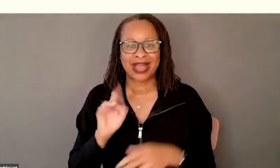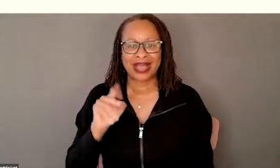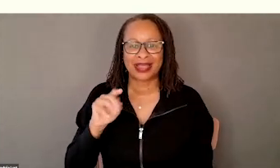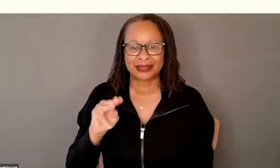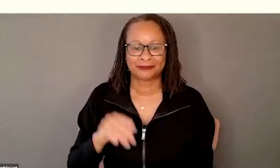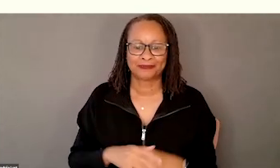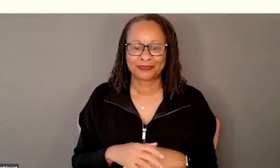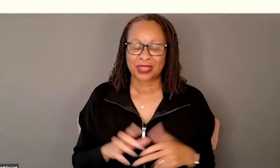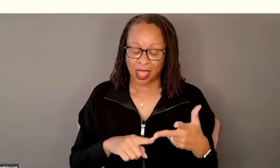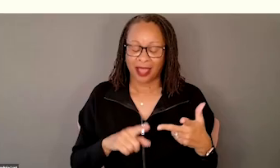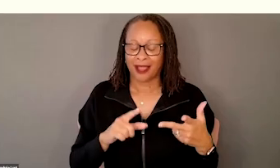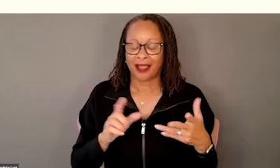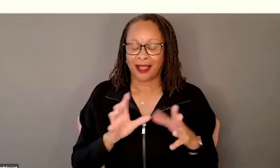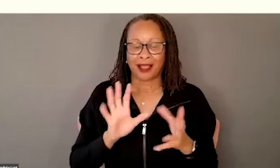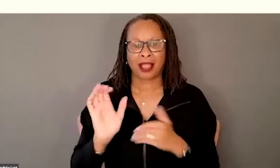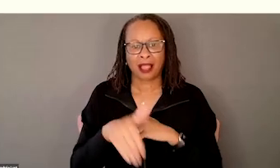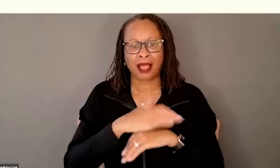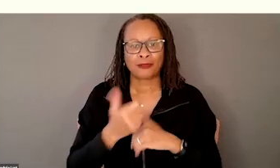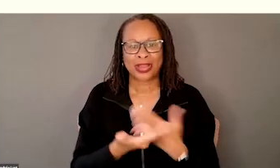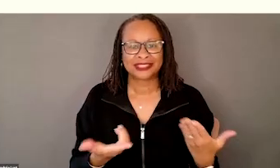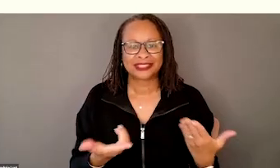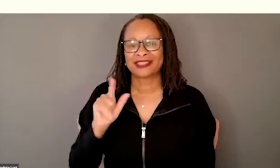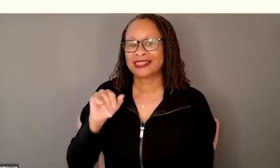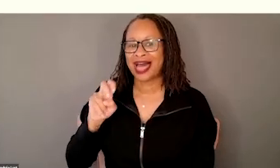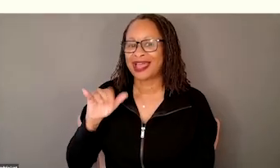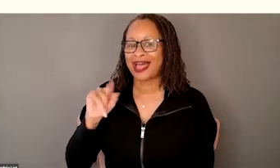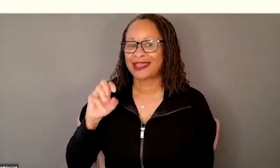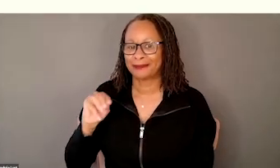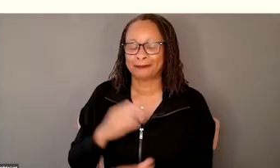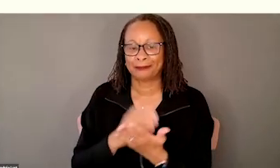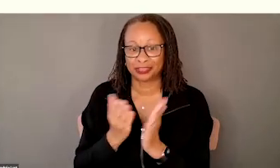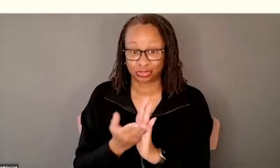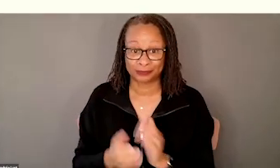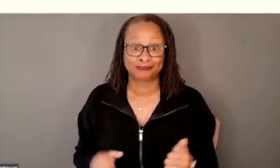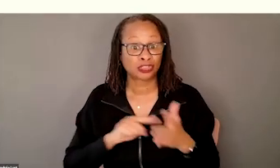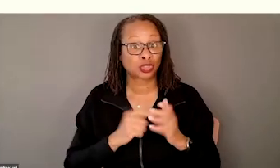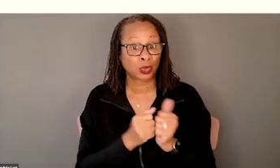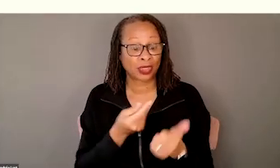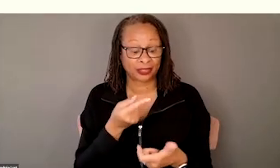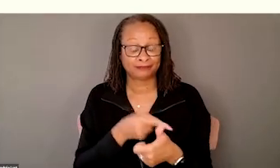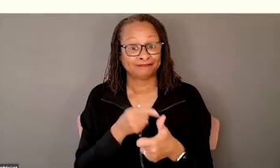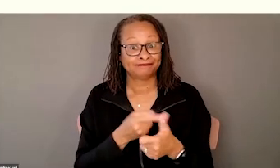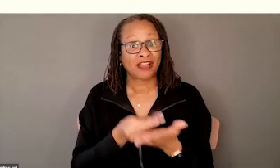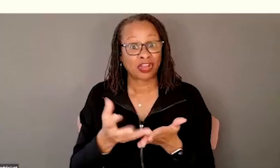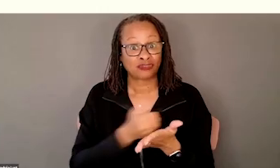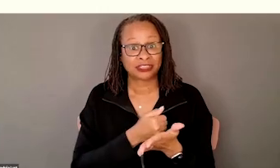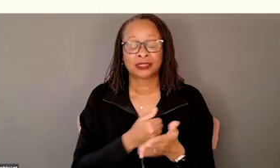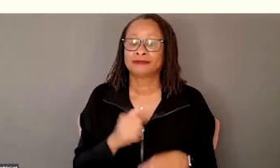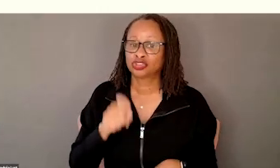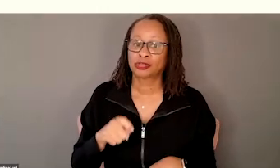Comprehensive line item budget. Starting with the fundraising strategy, this should be prose, one paragraph,